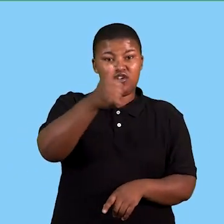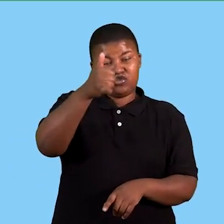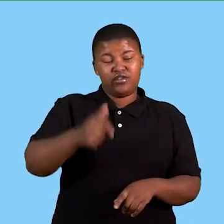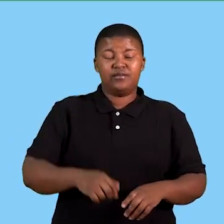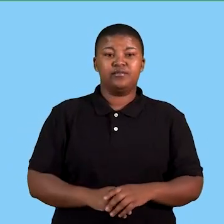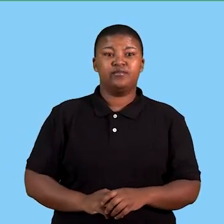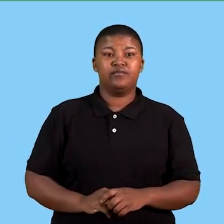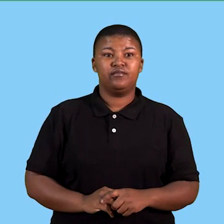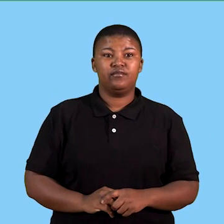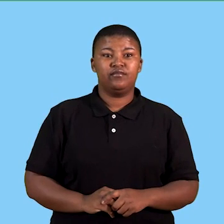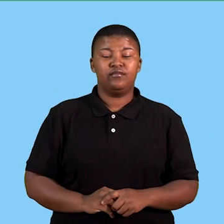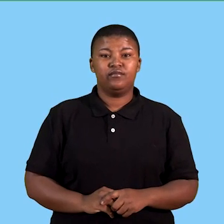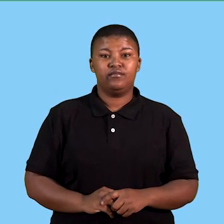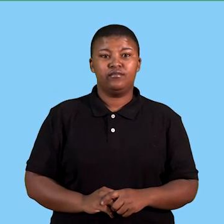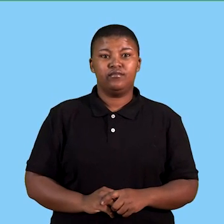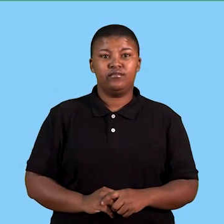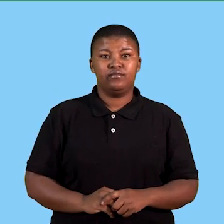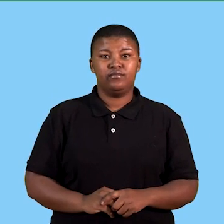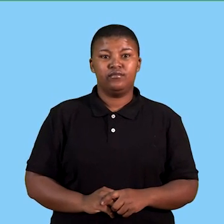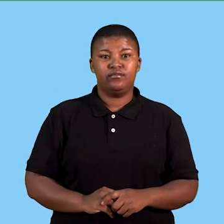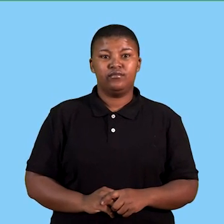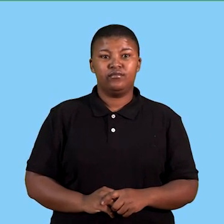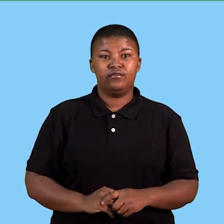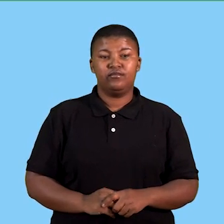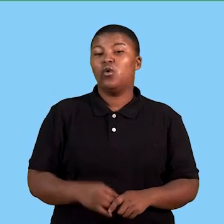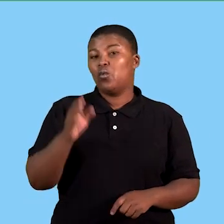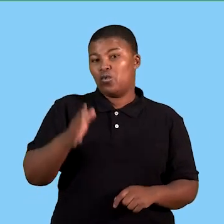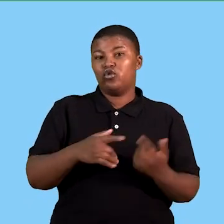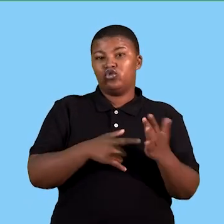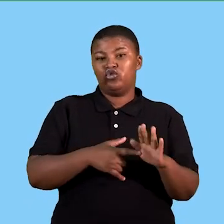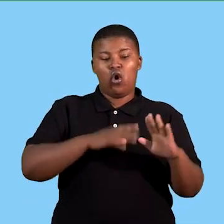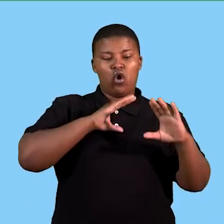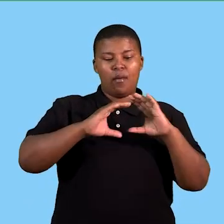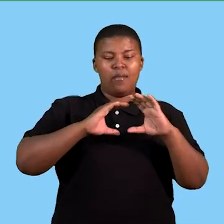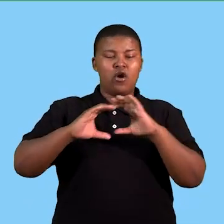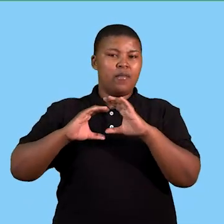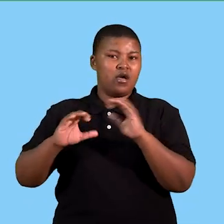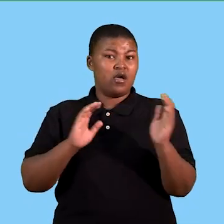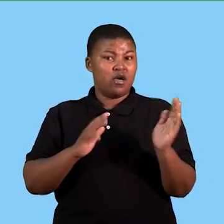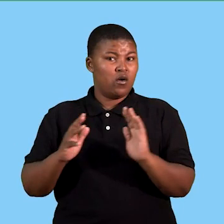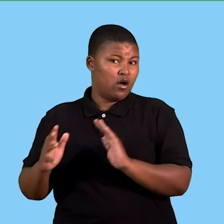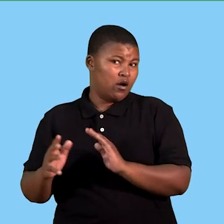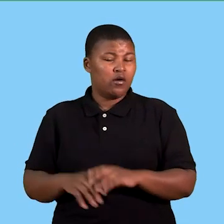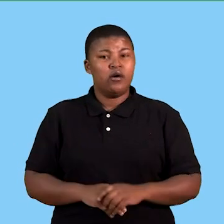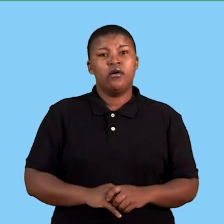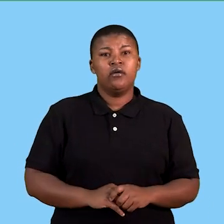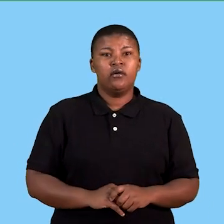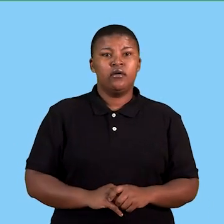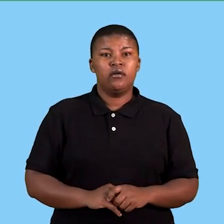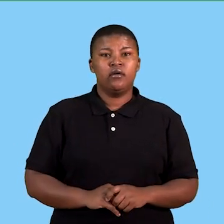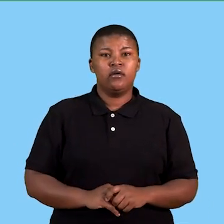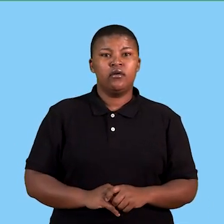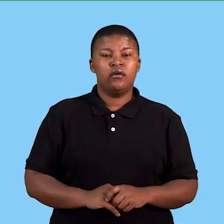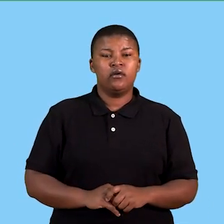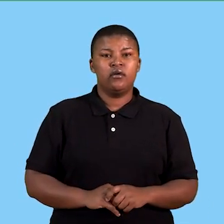managers in the business. And lastly, it will show us a line of communication, or you can also refer